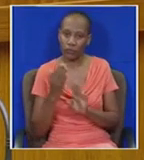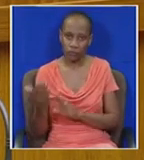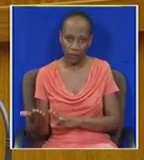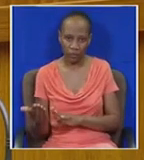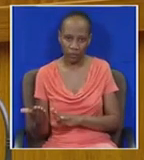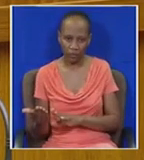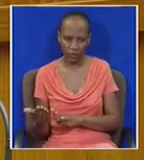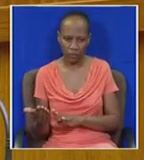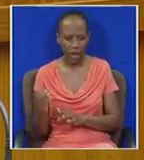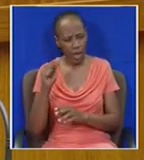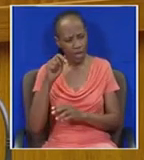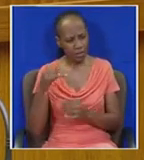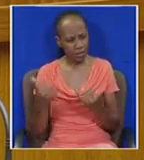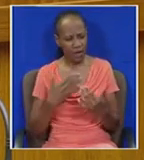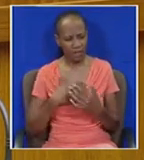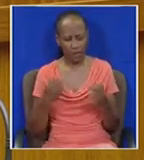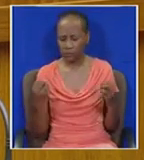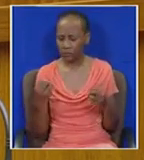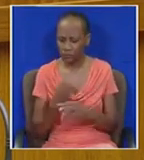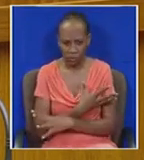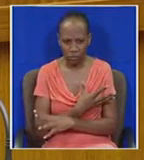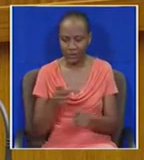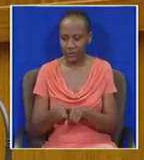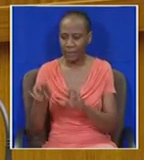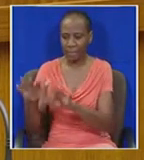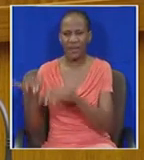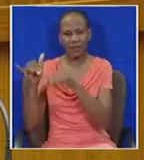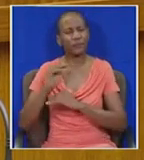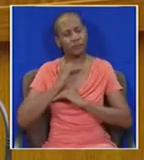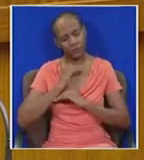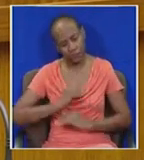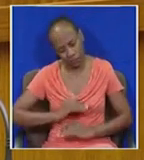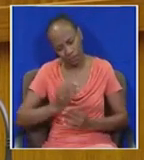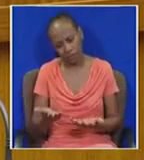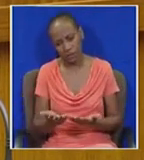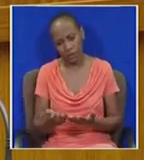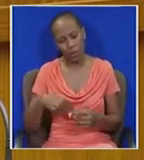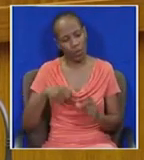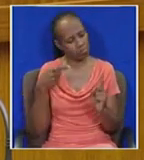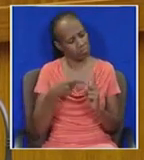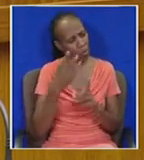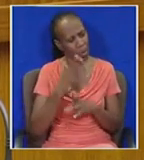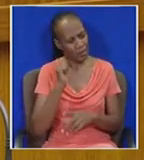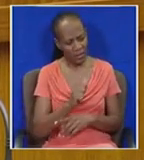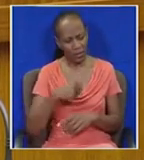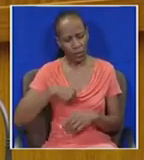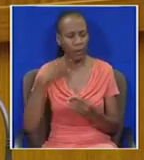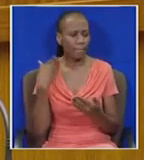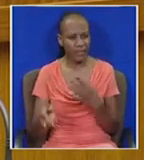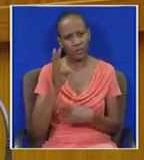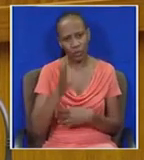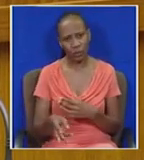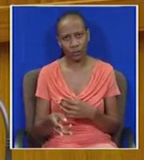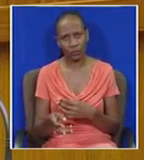a heavy blow to the ANC caucus and to Parliament. We will miss her contribution,